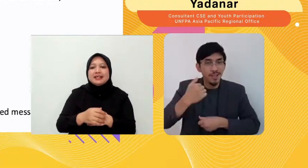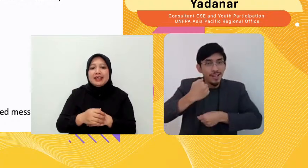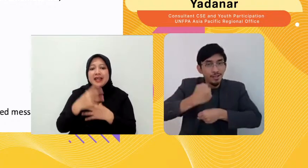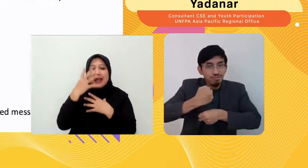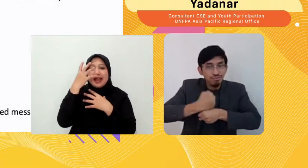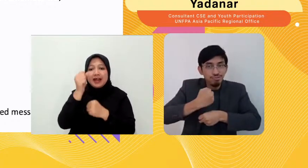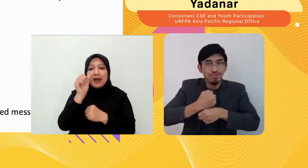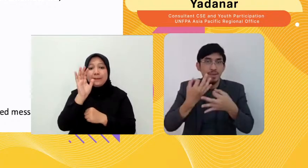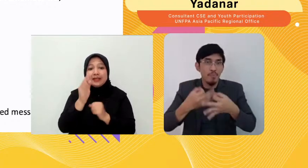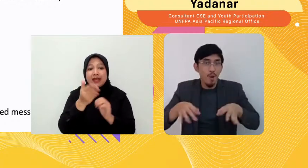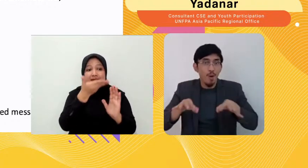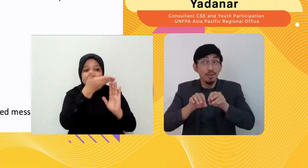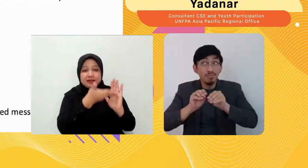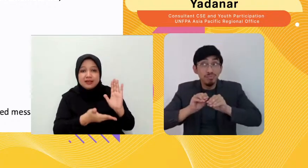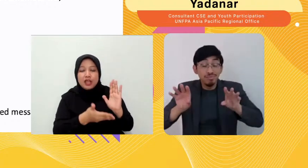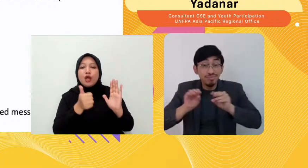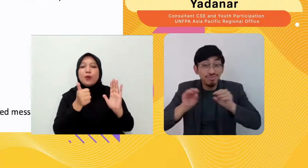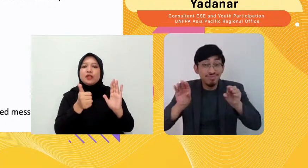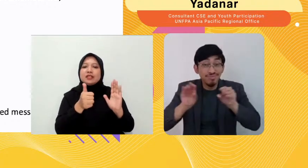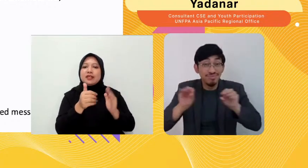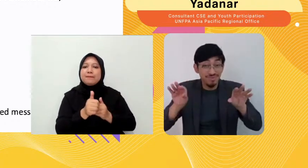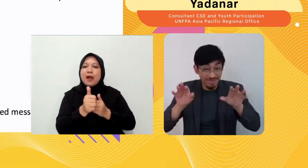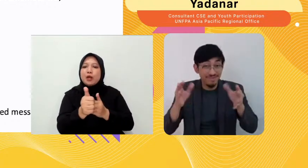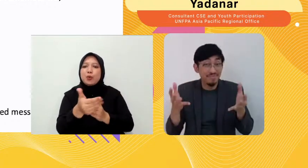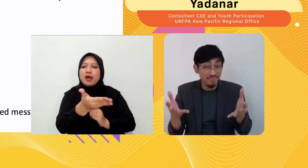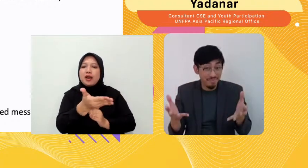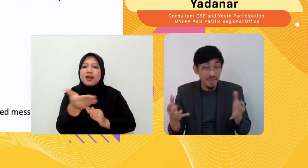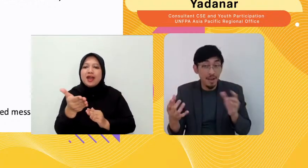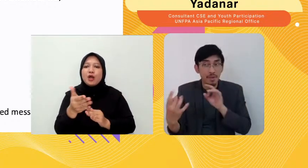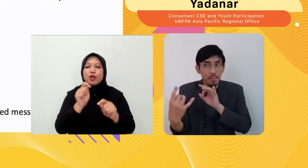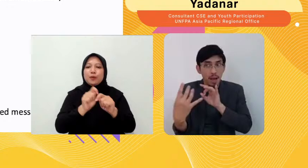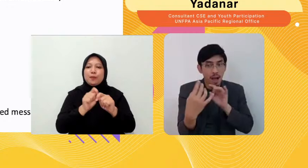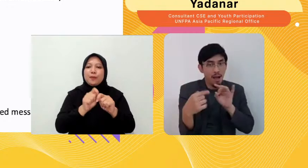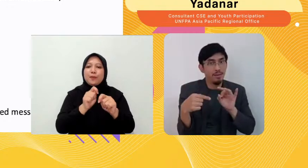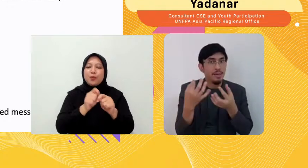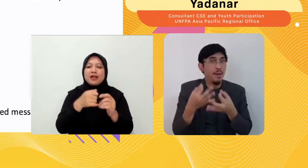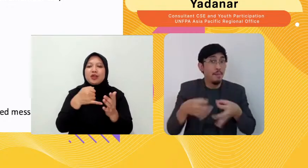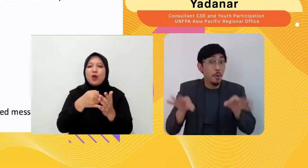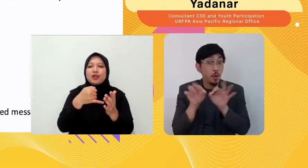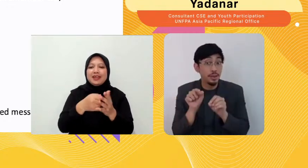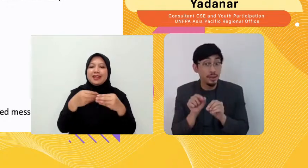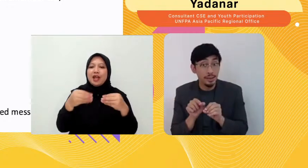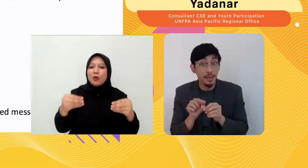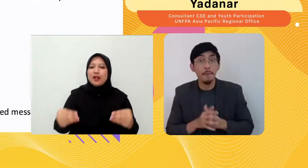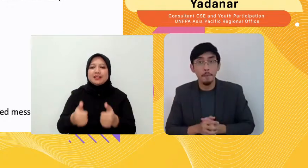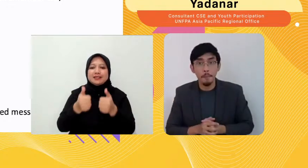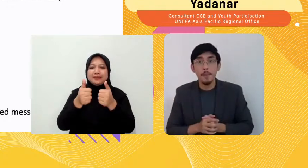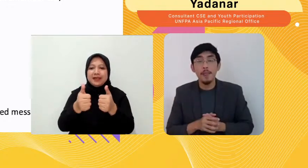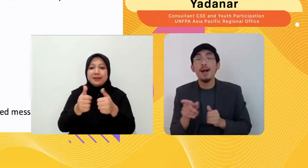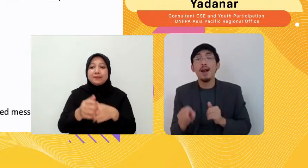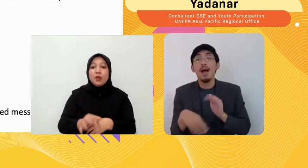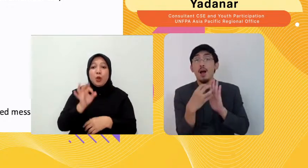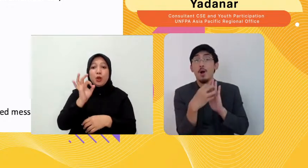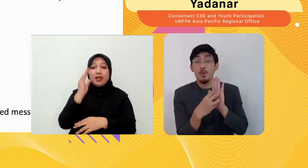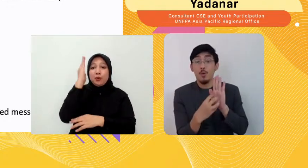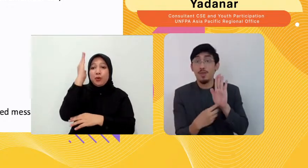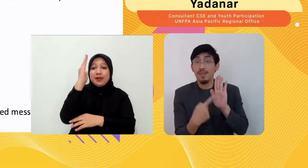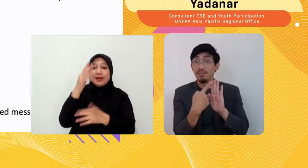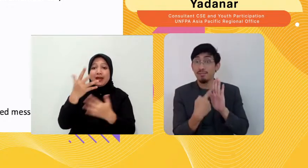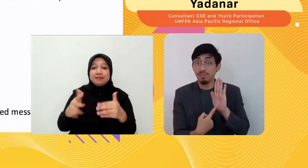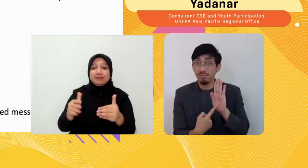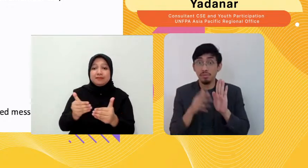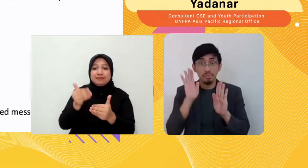the DSE community members to help with the creation of the quality content. So after this webinar, we will wrap up